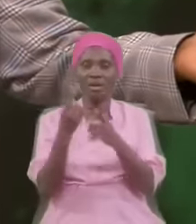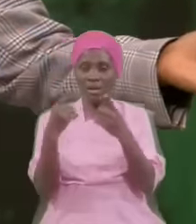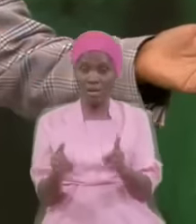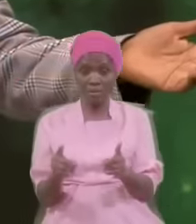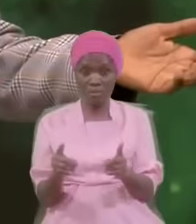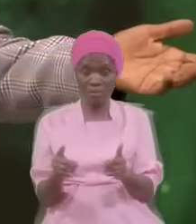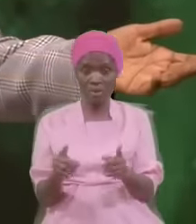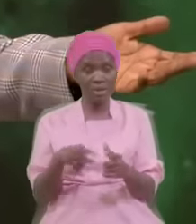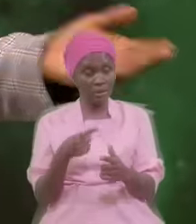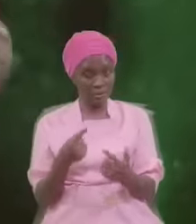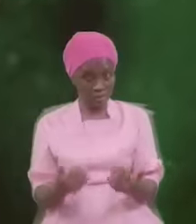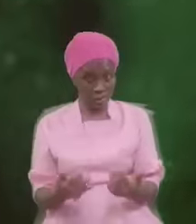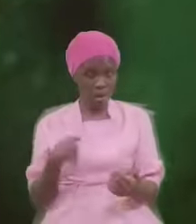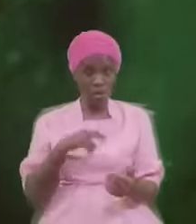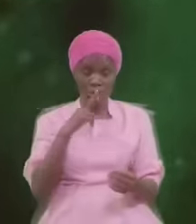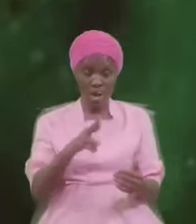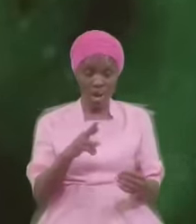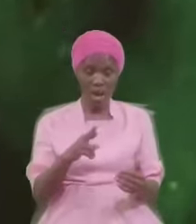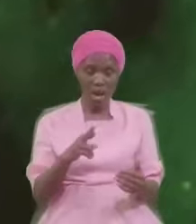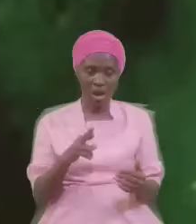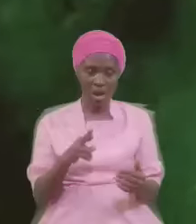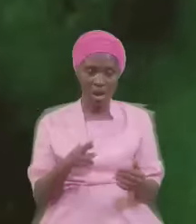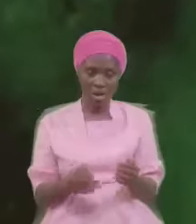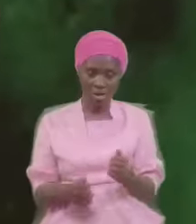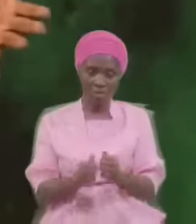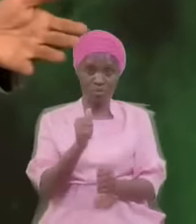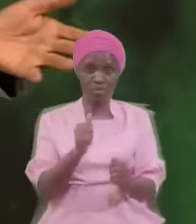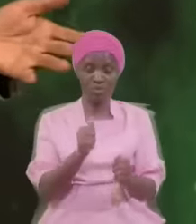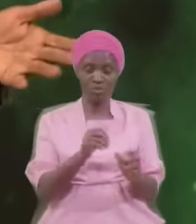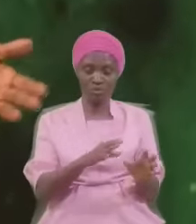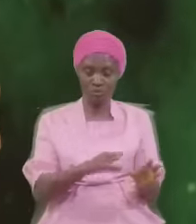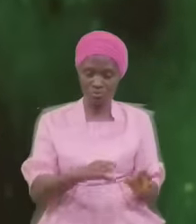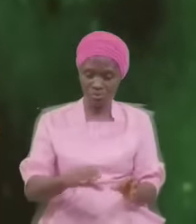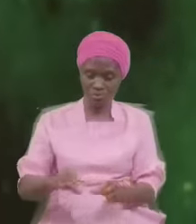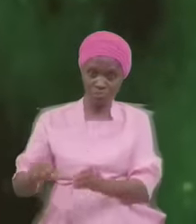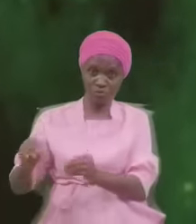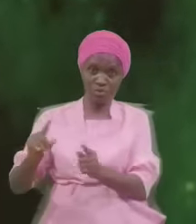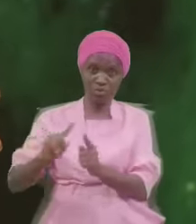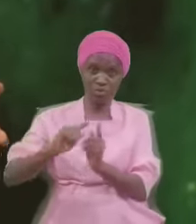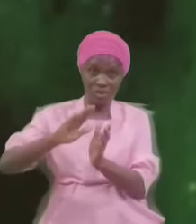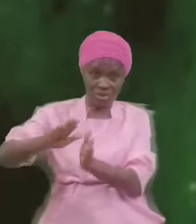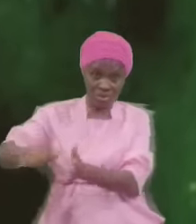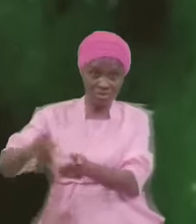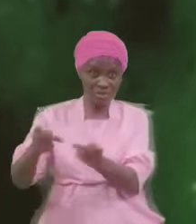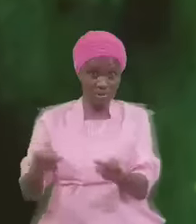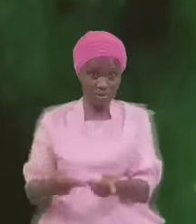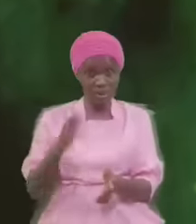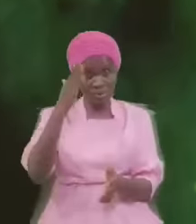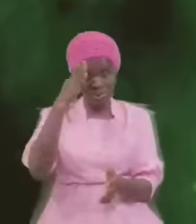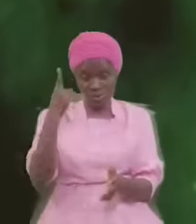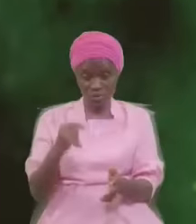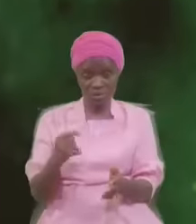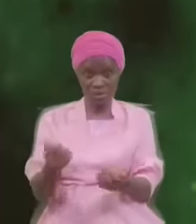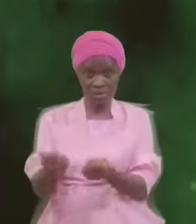to leave. And, you know, the car was parked in front of the